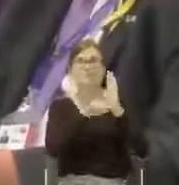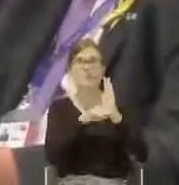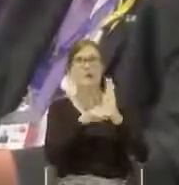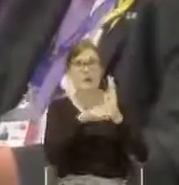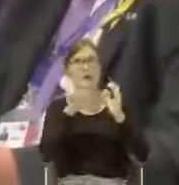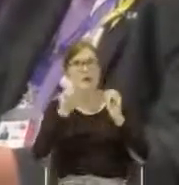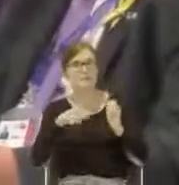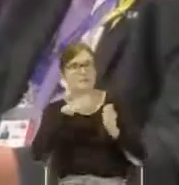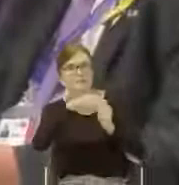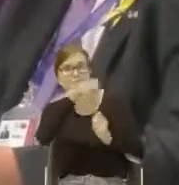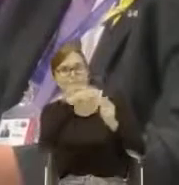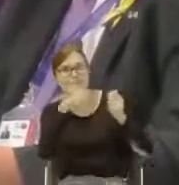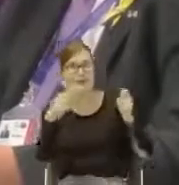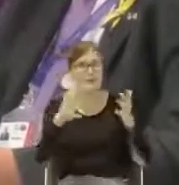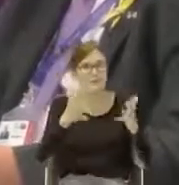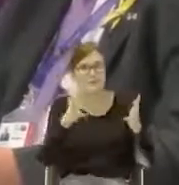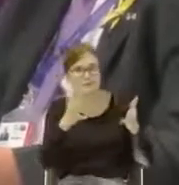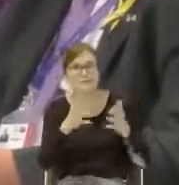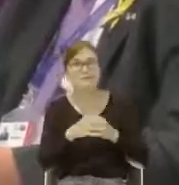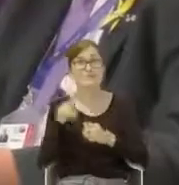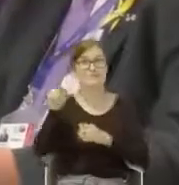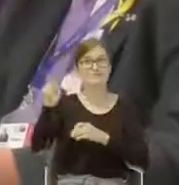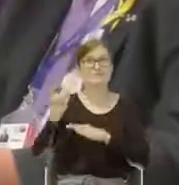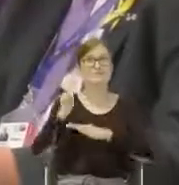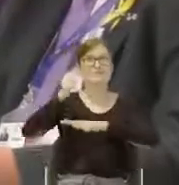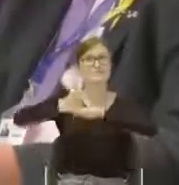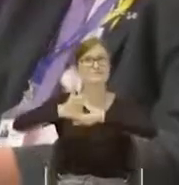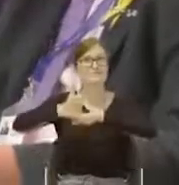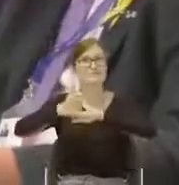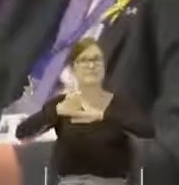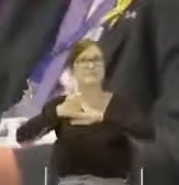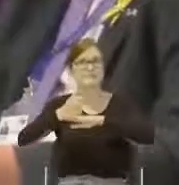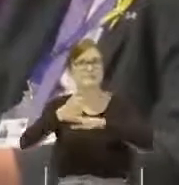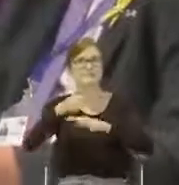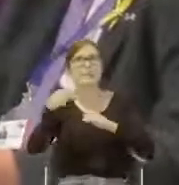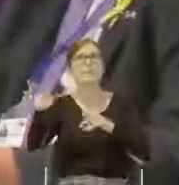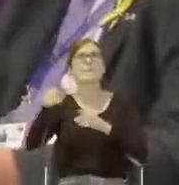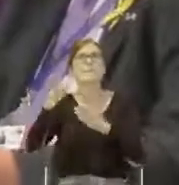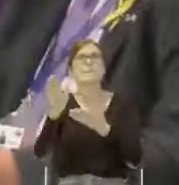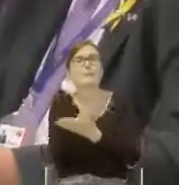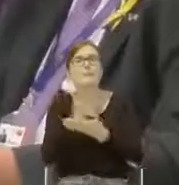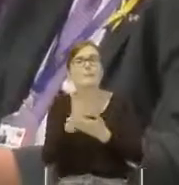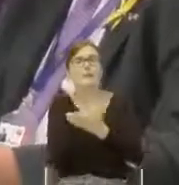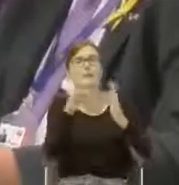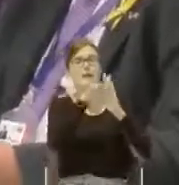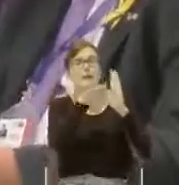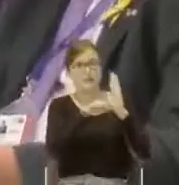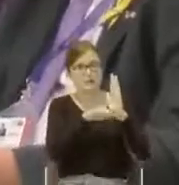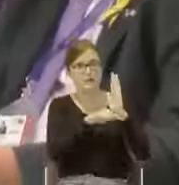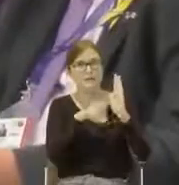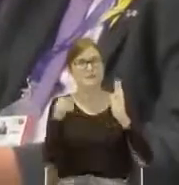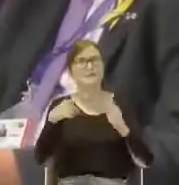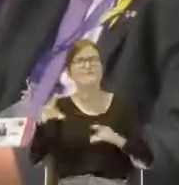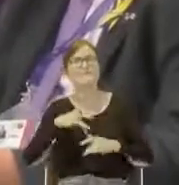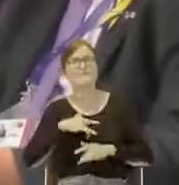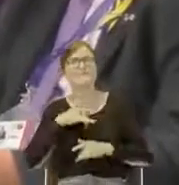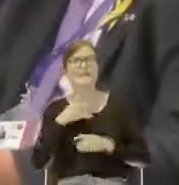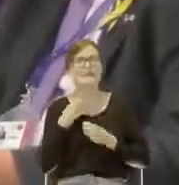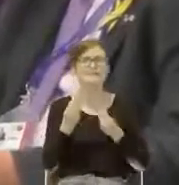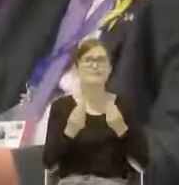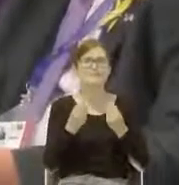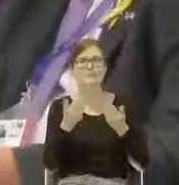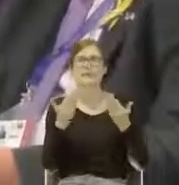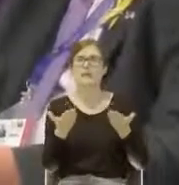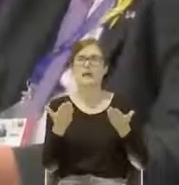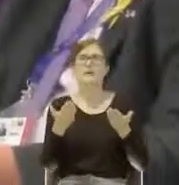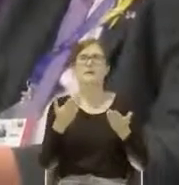well-attended mandated meetings of the General Assembly in recent years. I think, Emilia, you agreed with me, this is the first time that the four